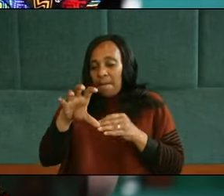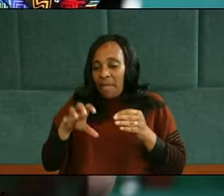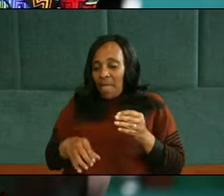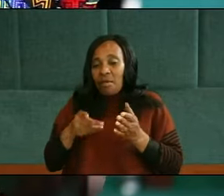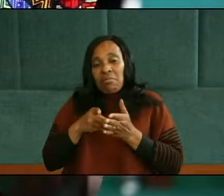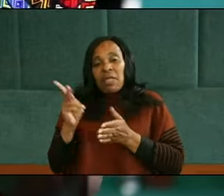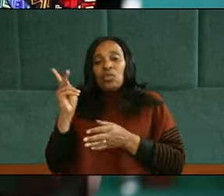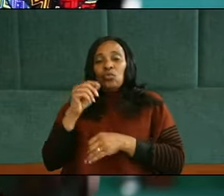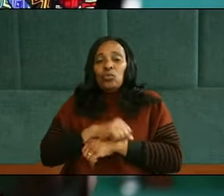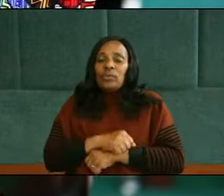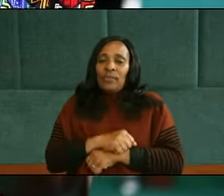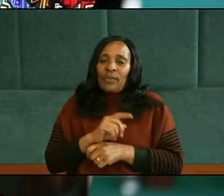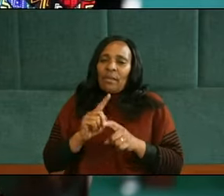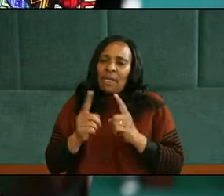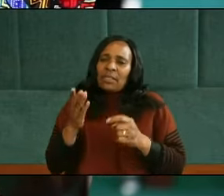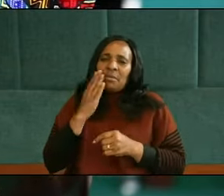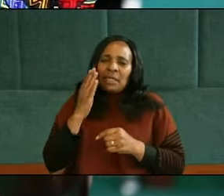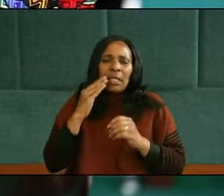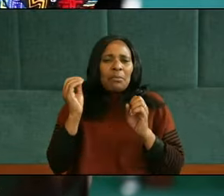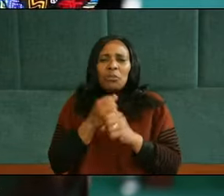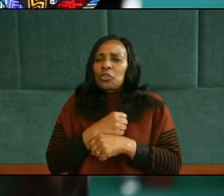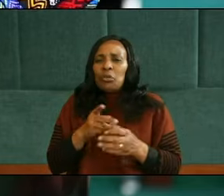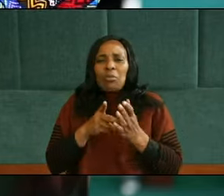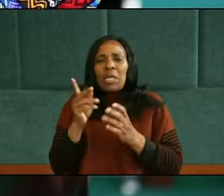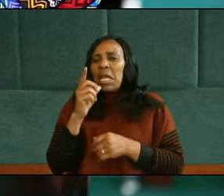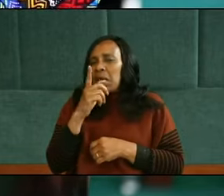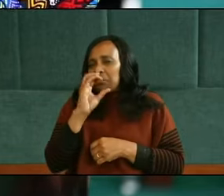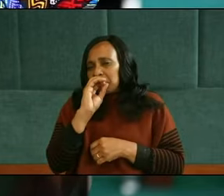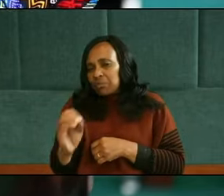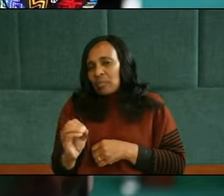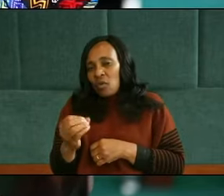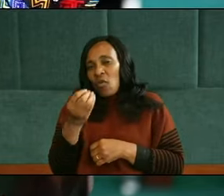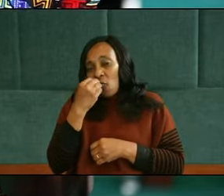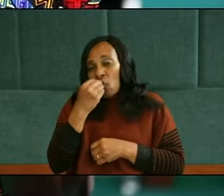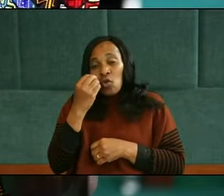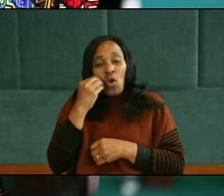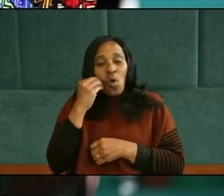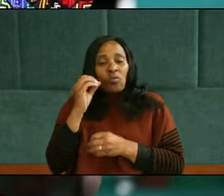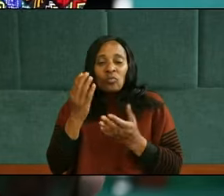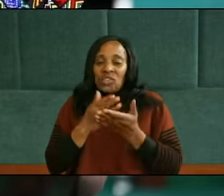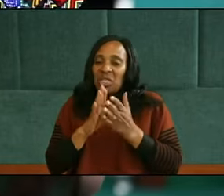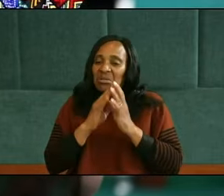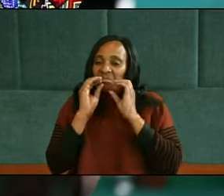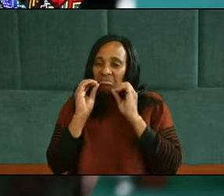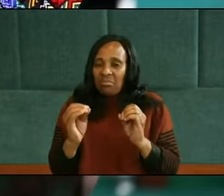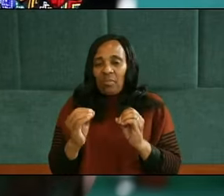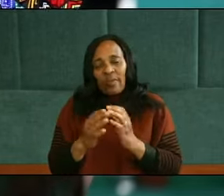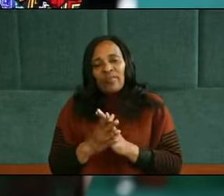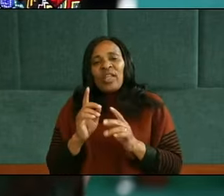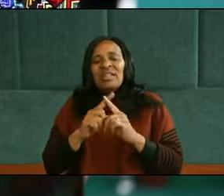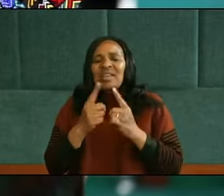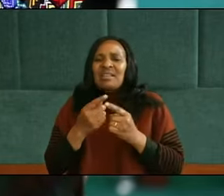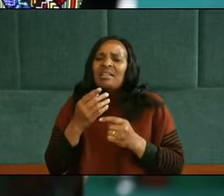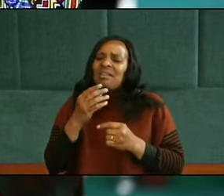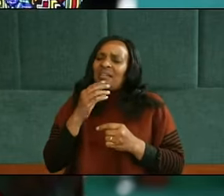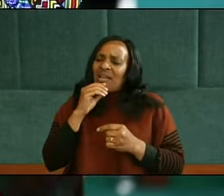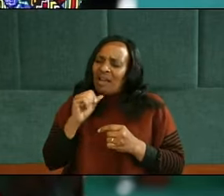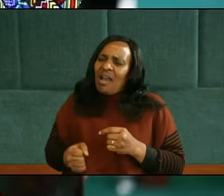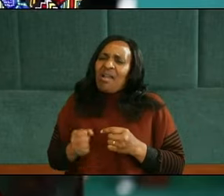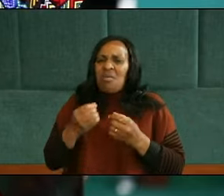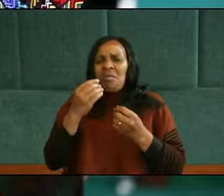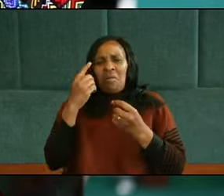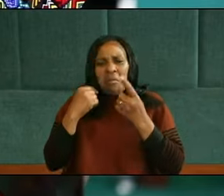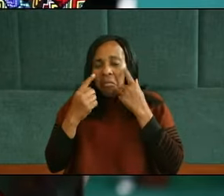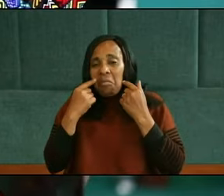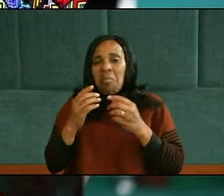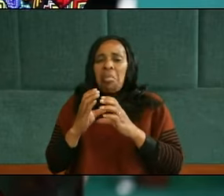school. But mother couldn't pay for her lunch, and there was no food at home to share. Achia cried as she boarded the